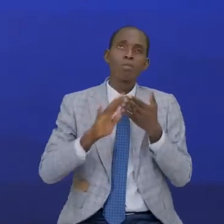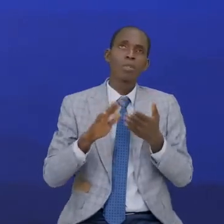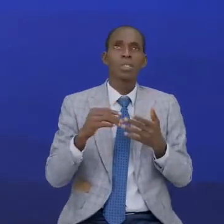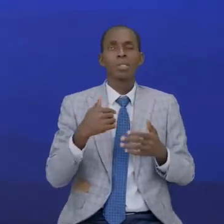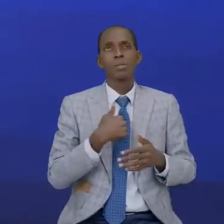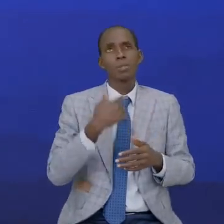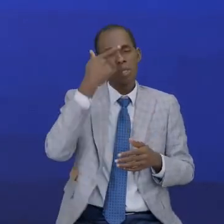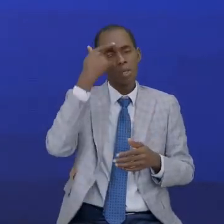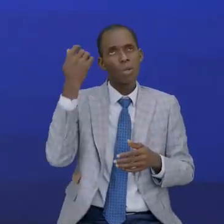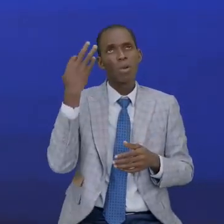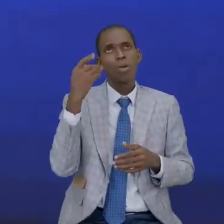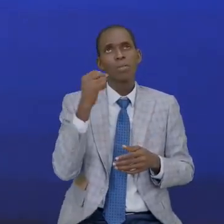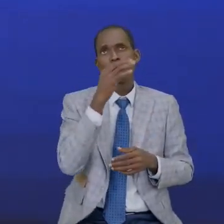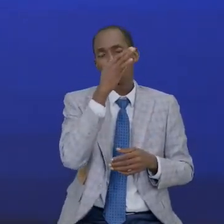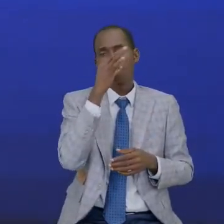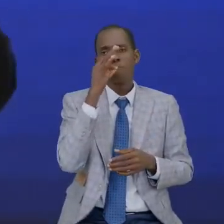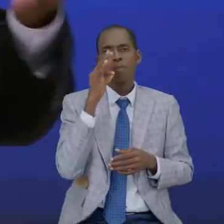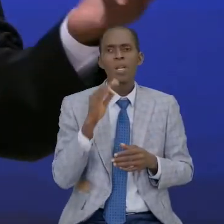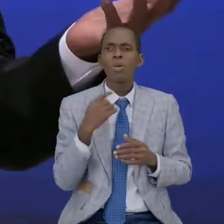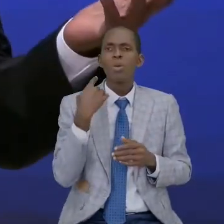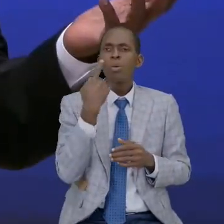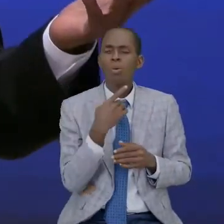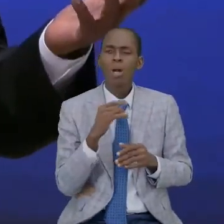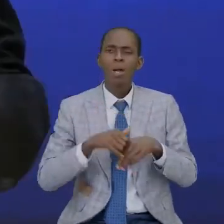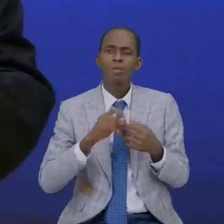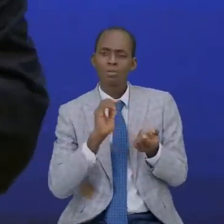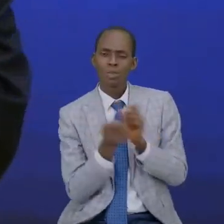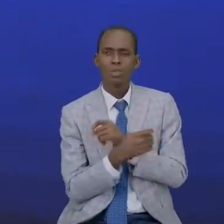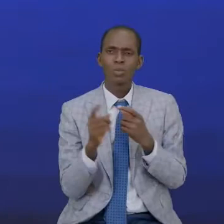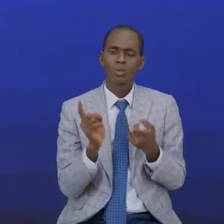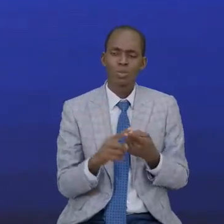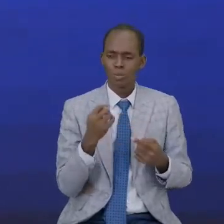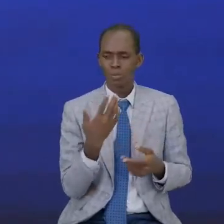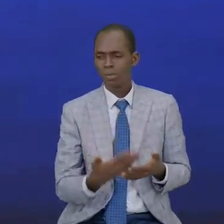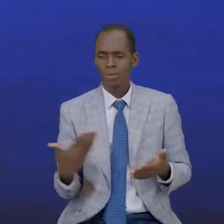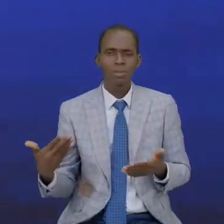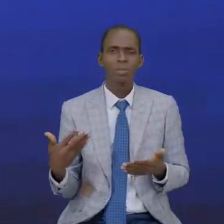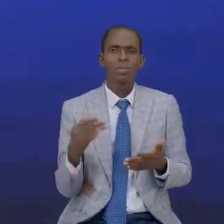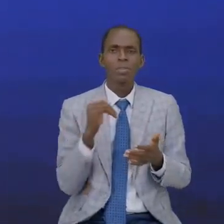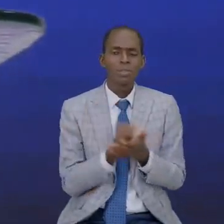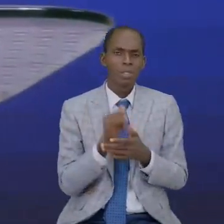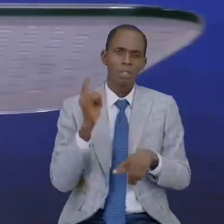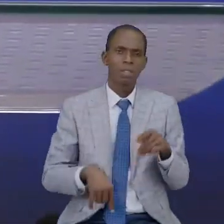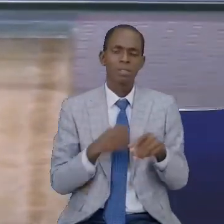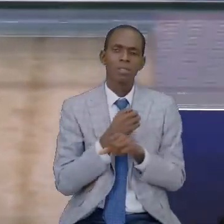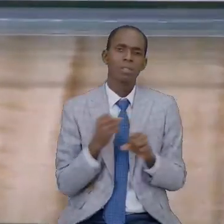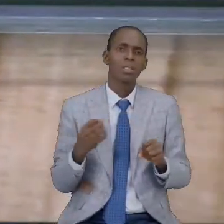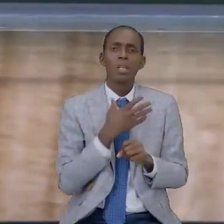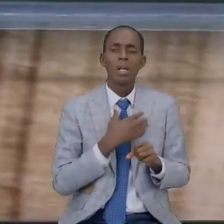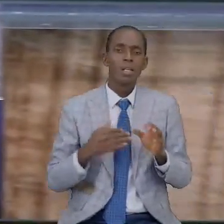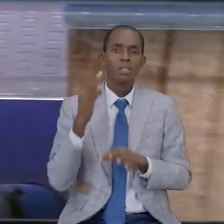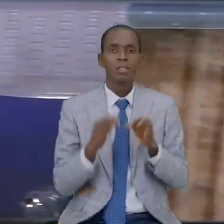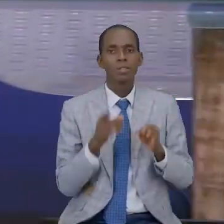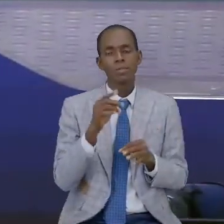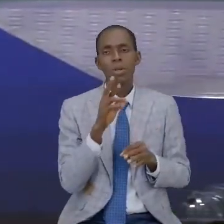forgive me because of the fasting. I'll turn you to beggarly elements and the things that cannot save. And